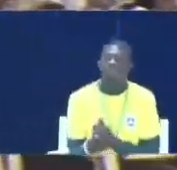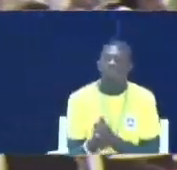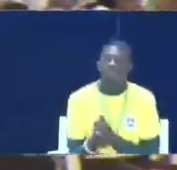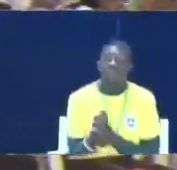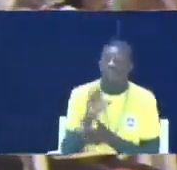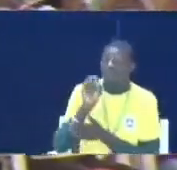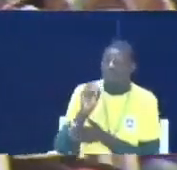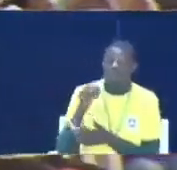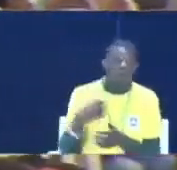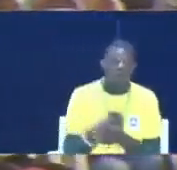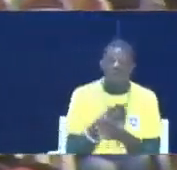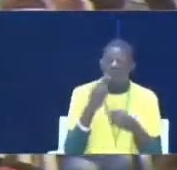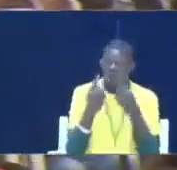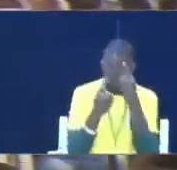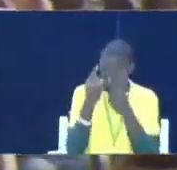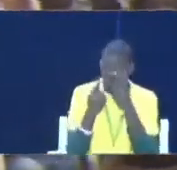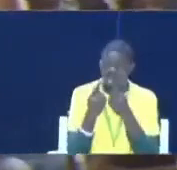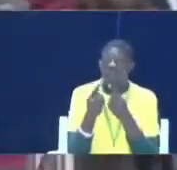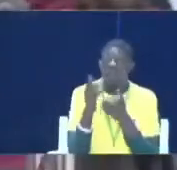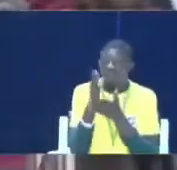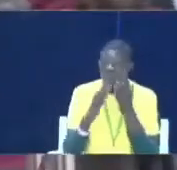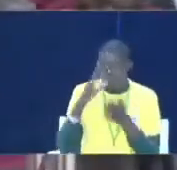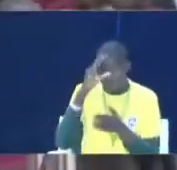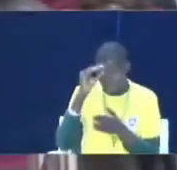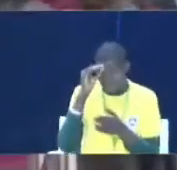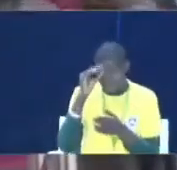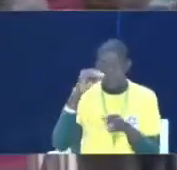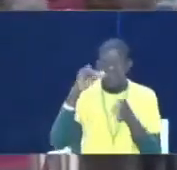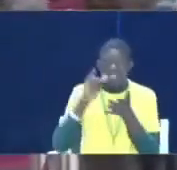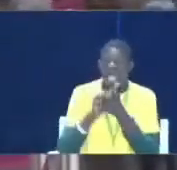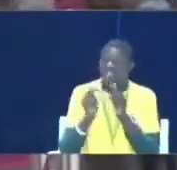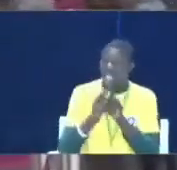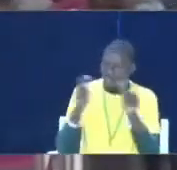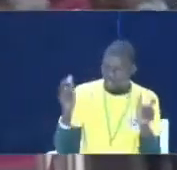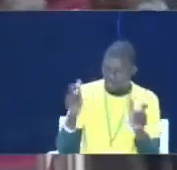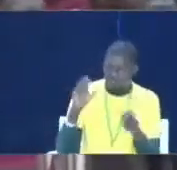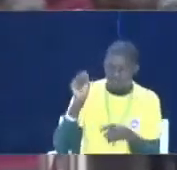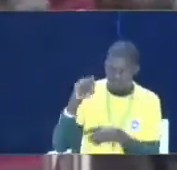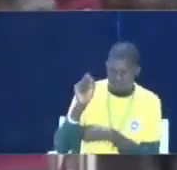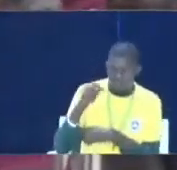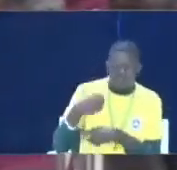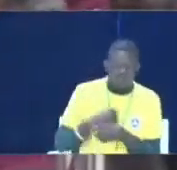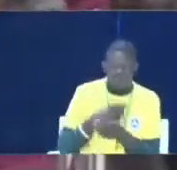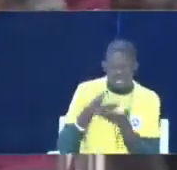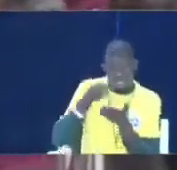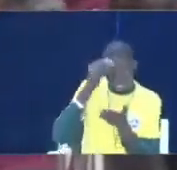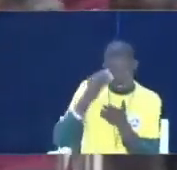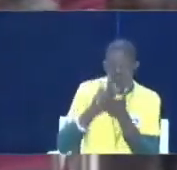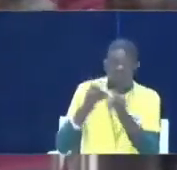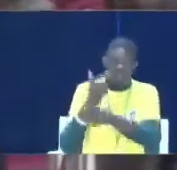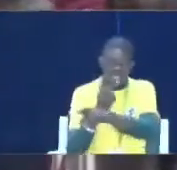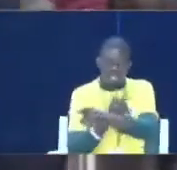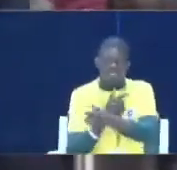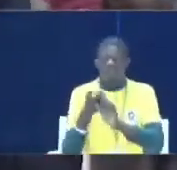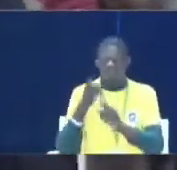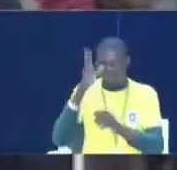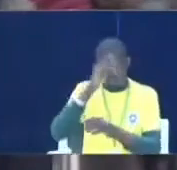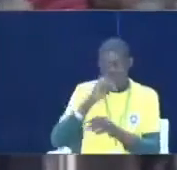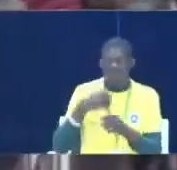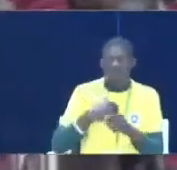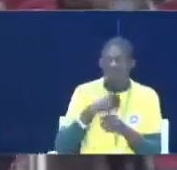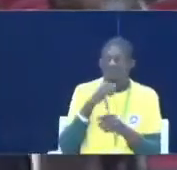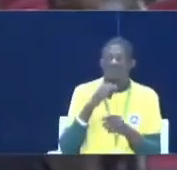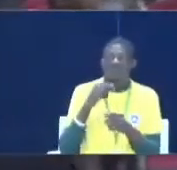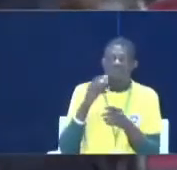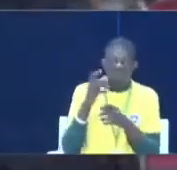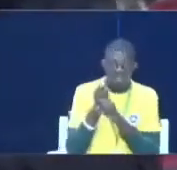So we are going to be considering some men in the Bible that enlarged. We'll be learning some lessons from them, and we will know the price